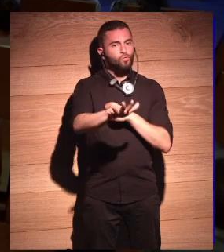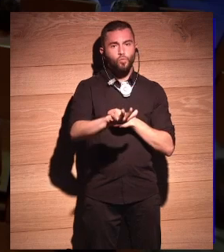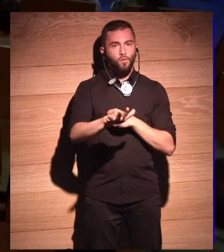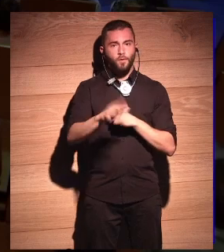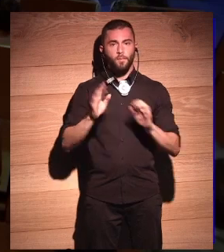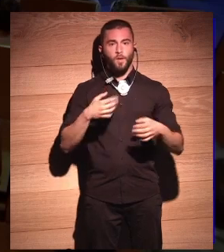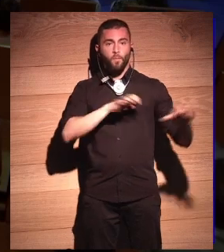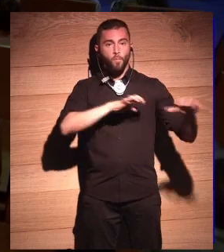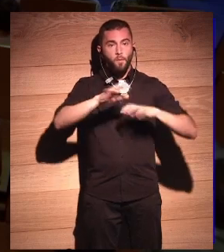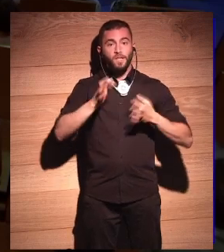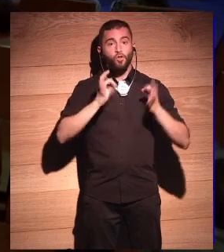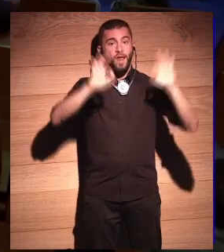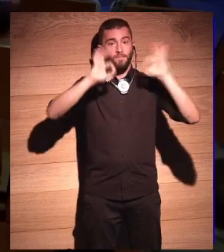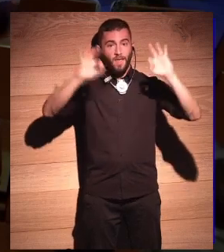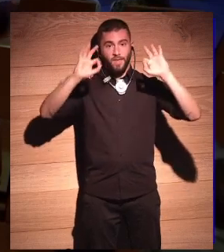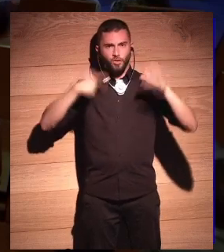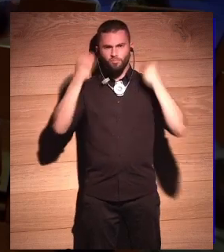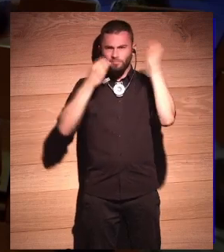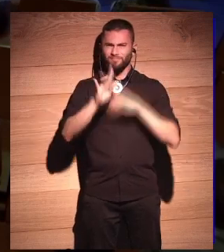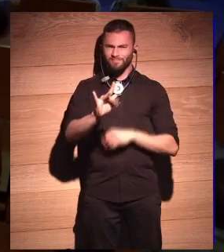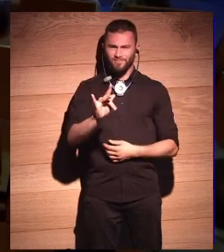so, because certain